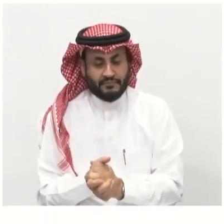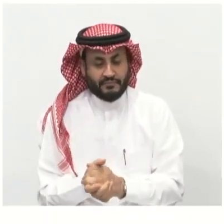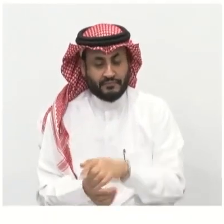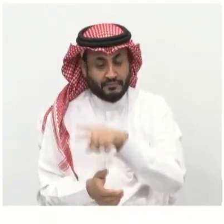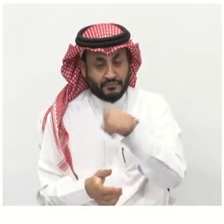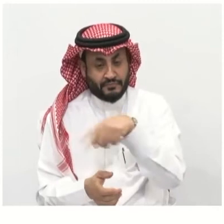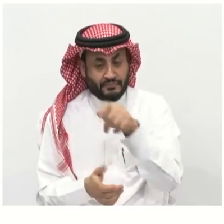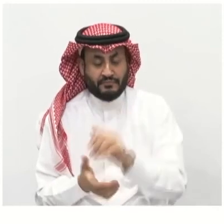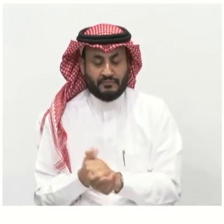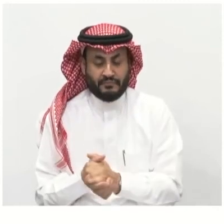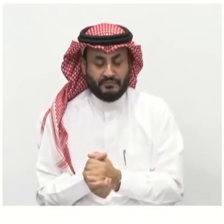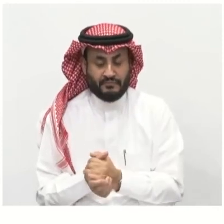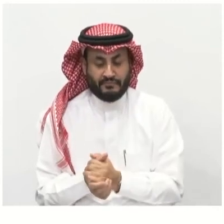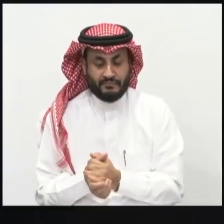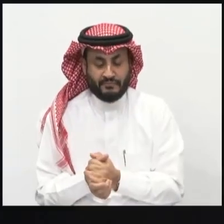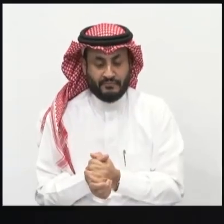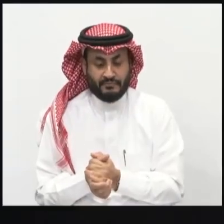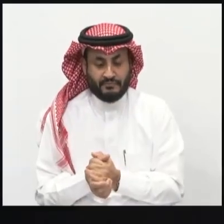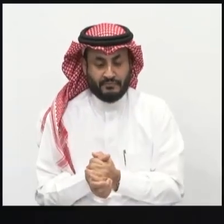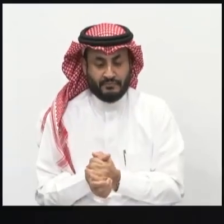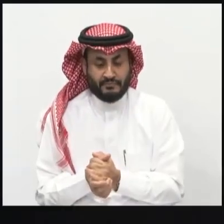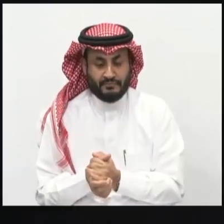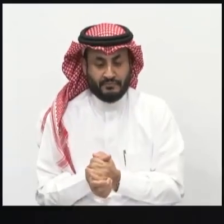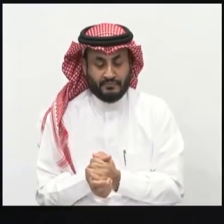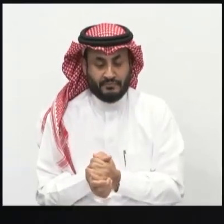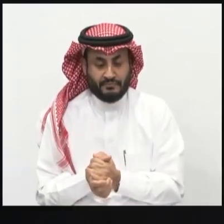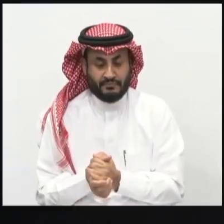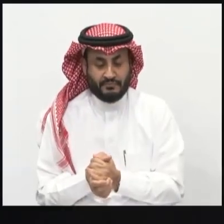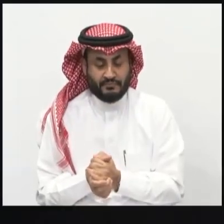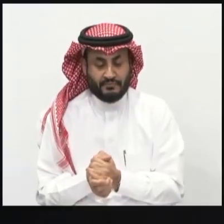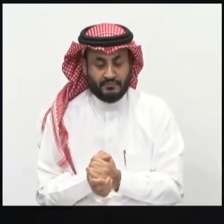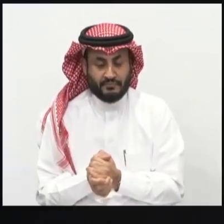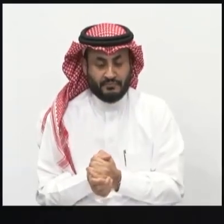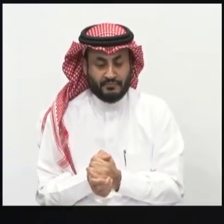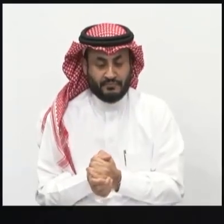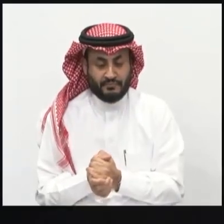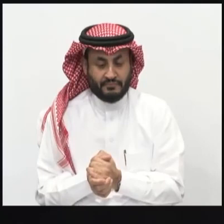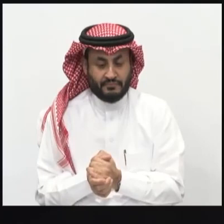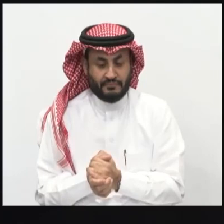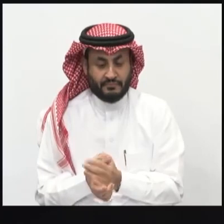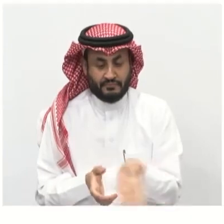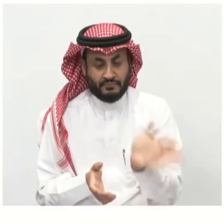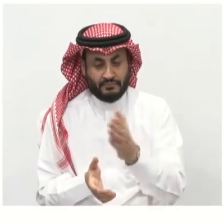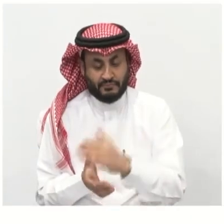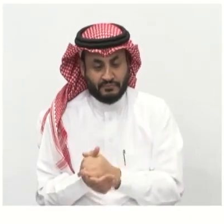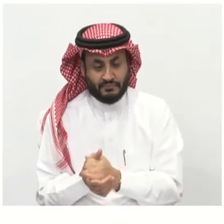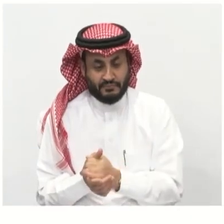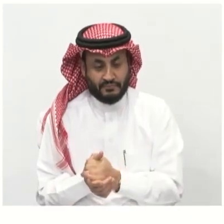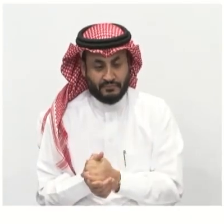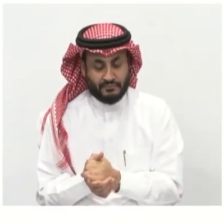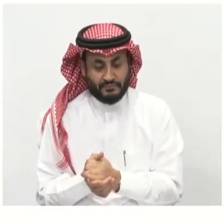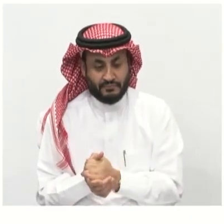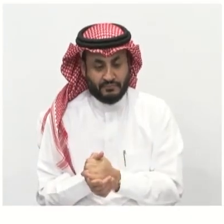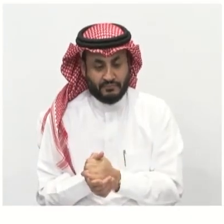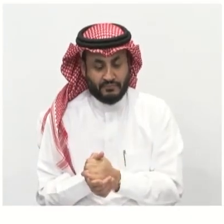It's a short O. So far, so good? Let's continue. Now